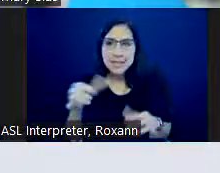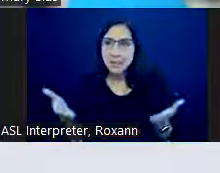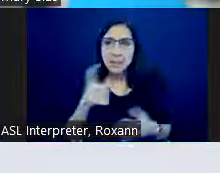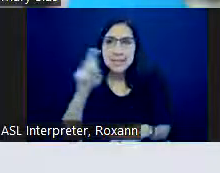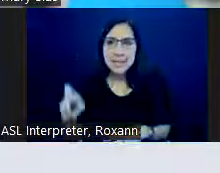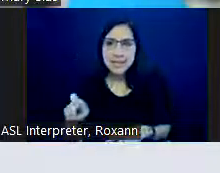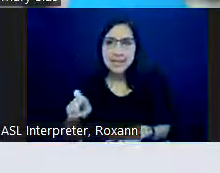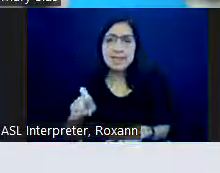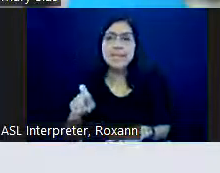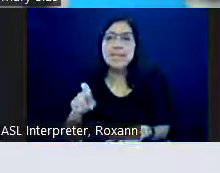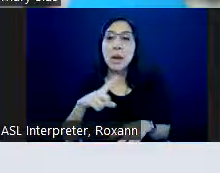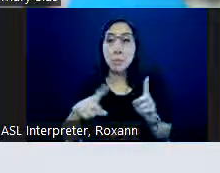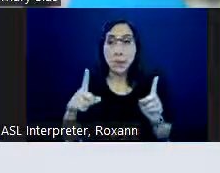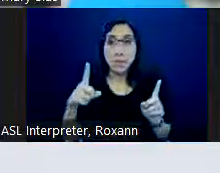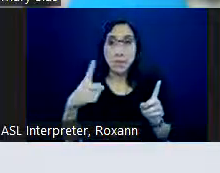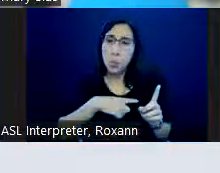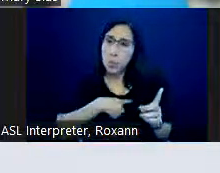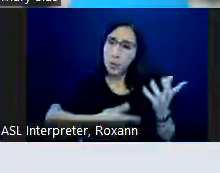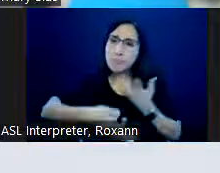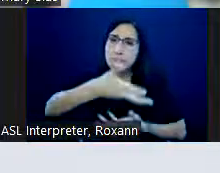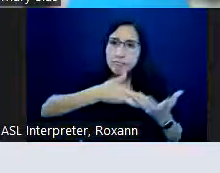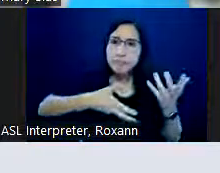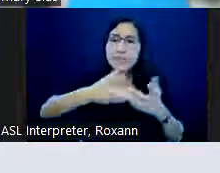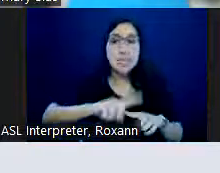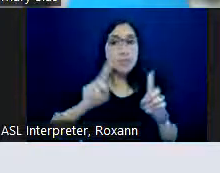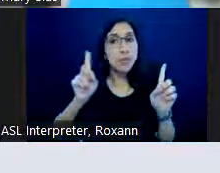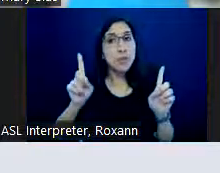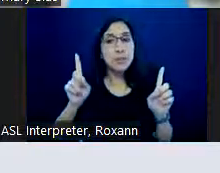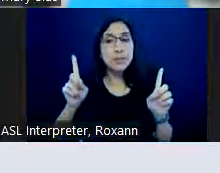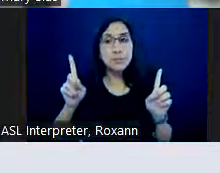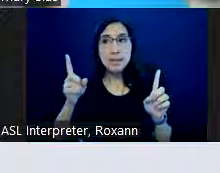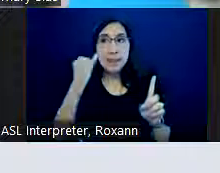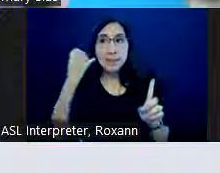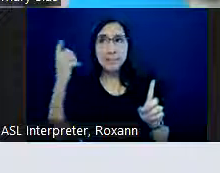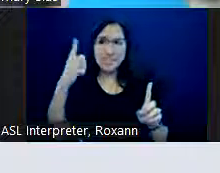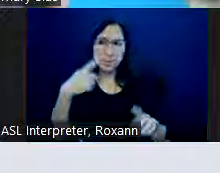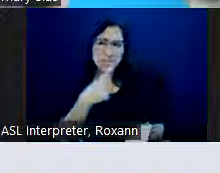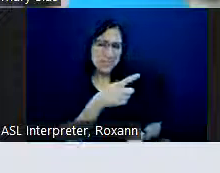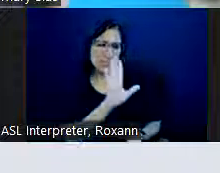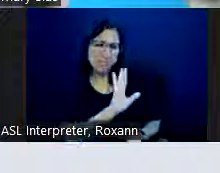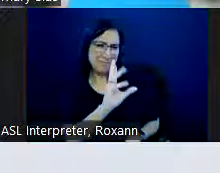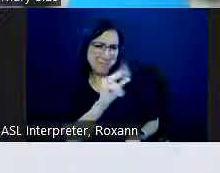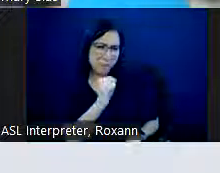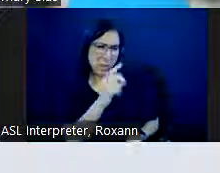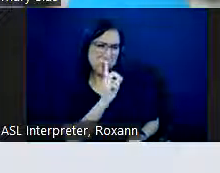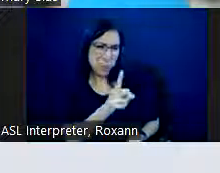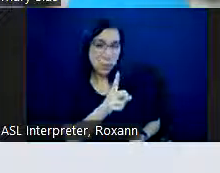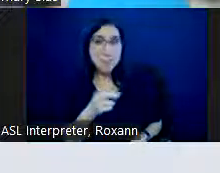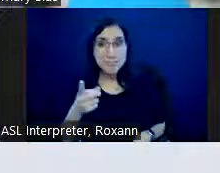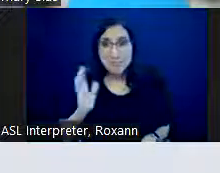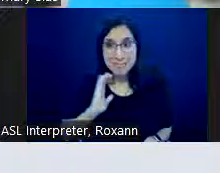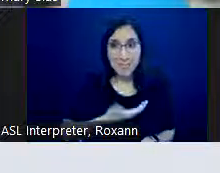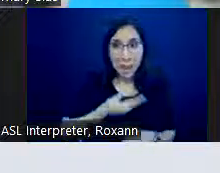if anybody tells you that they don't, we have numbers to say it's different. Can anybody tell me